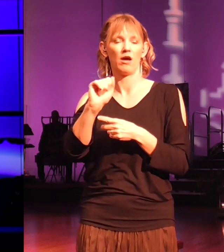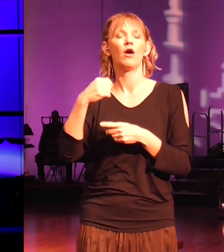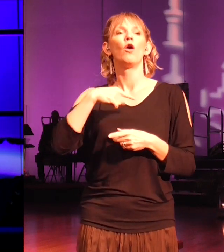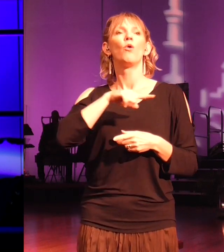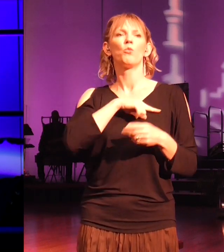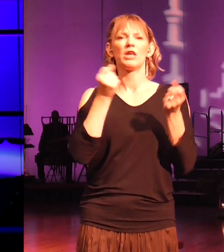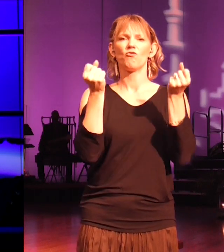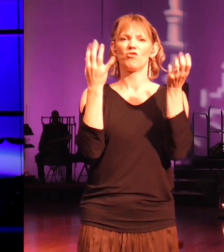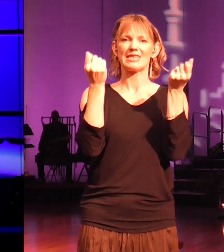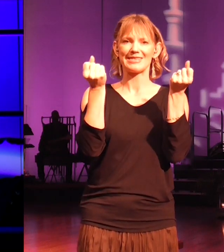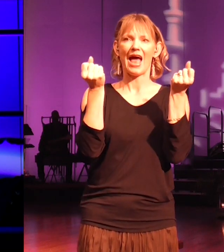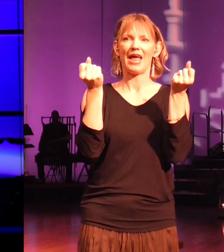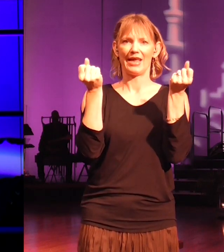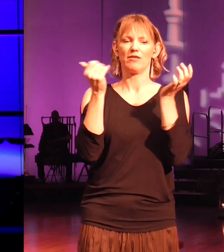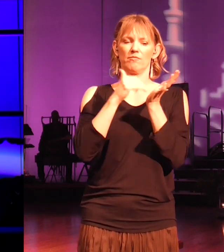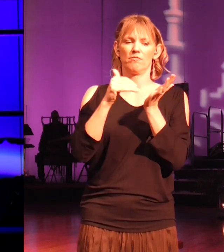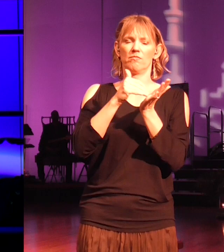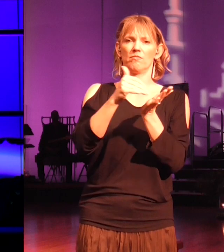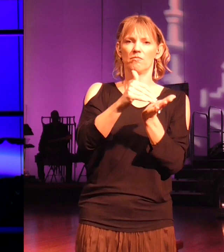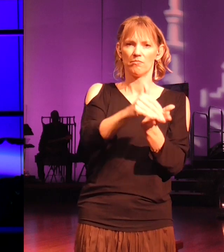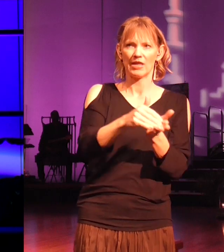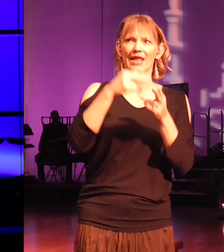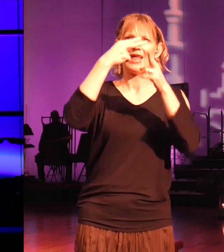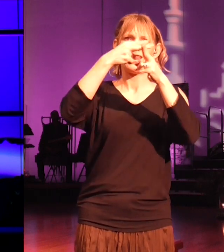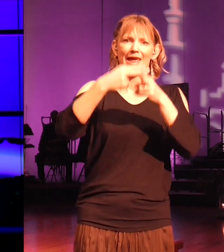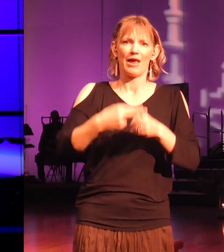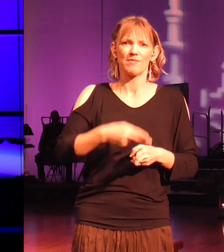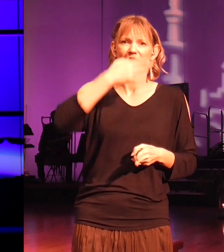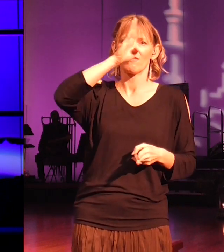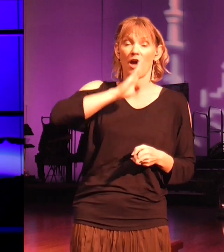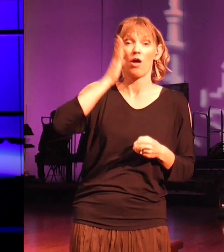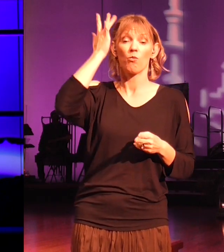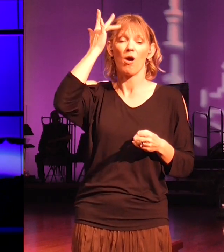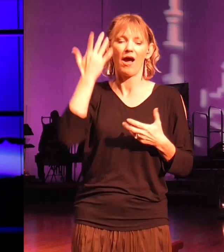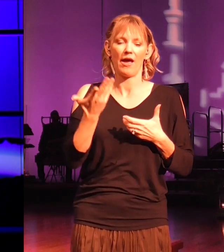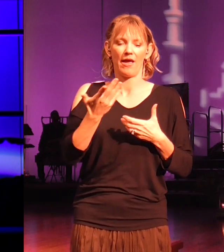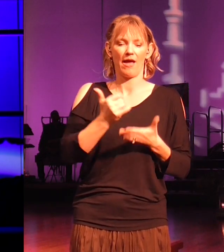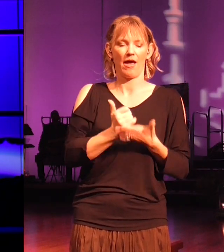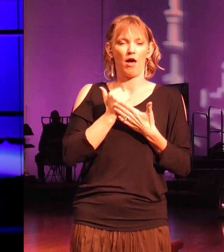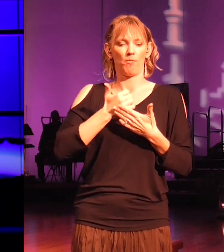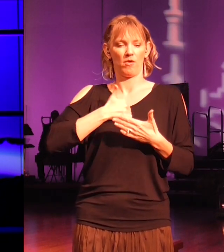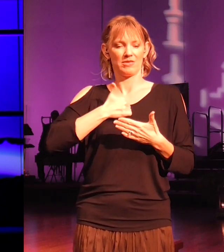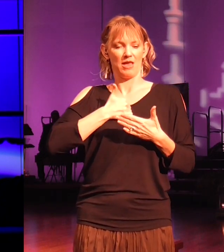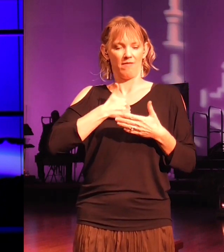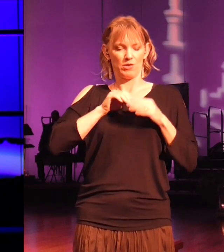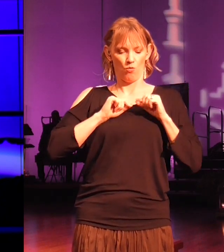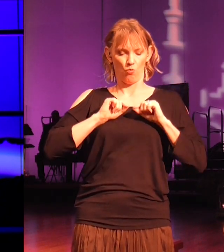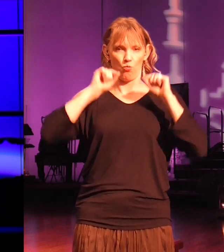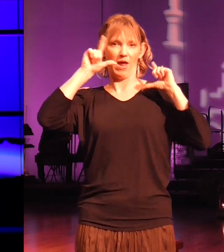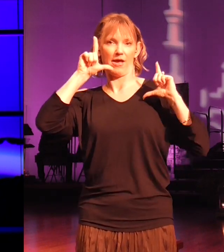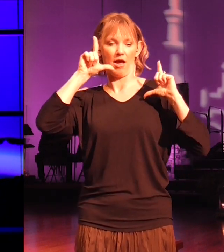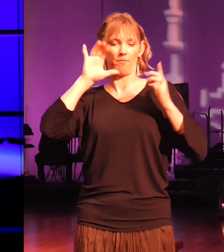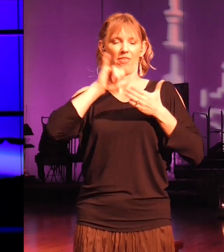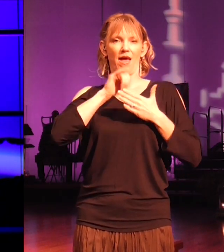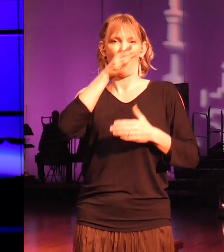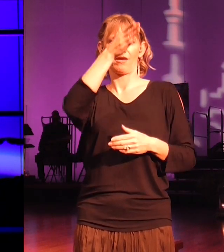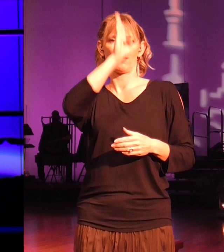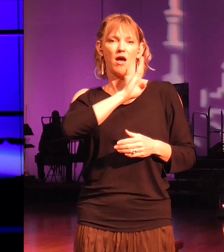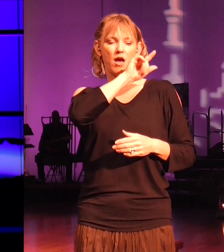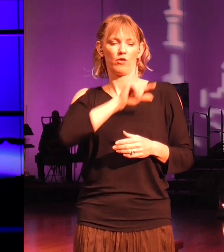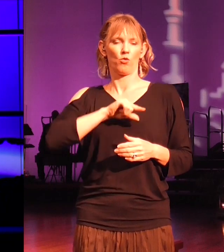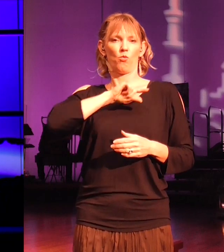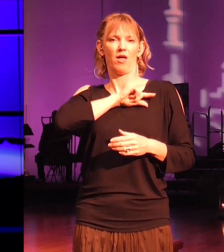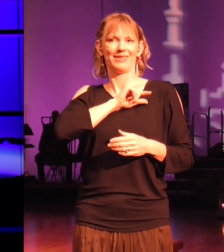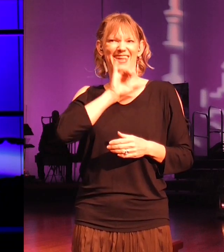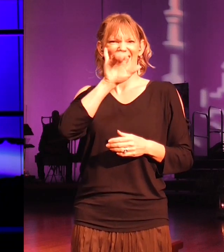these names of God in order to embody or to awaken within ourselves that God quality that that particular